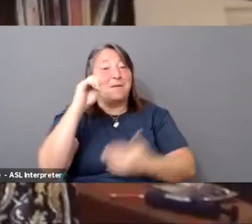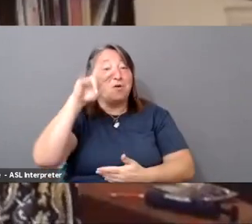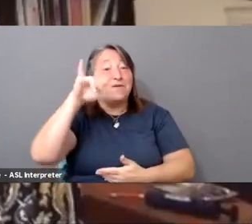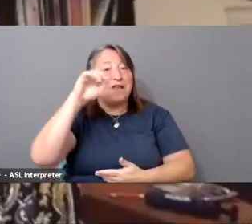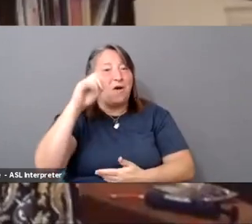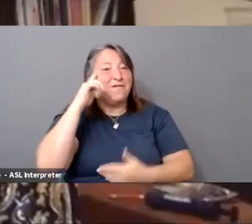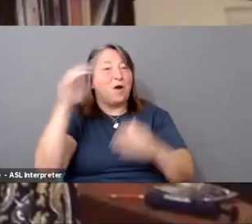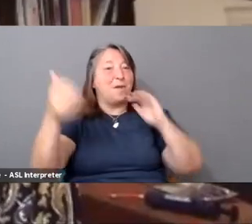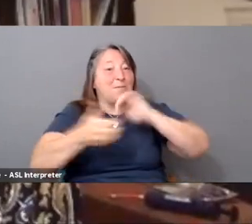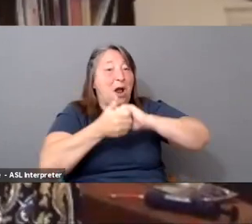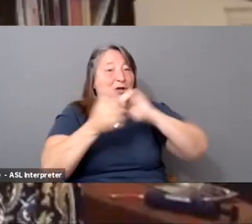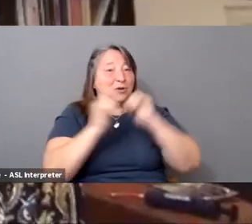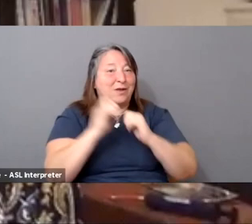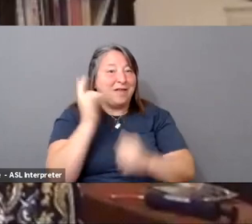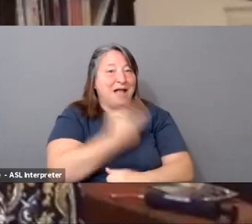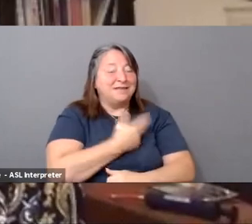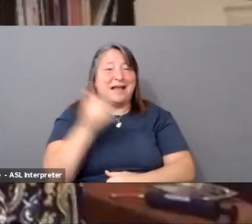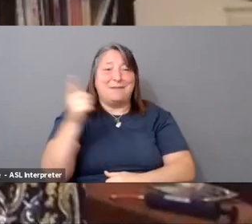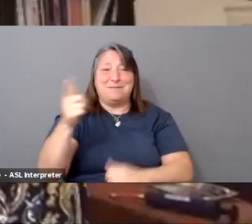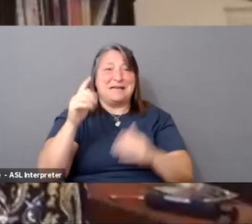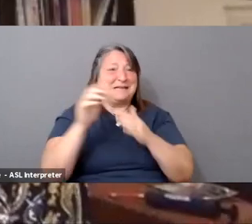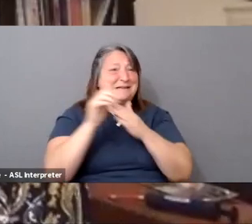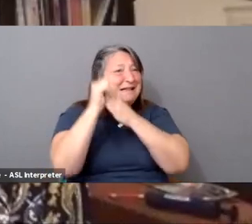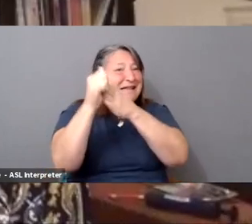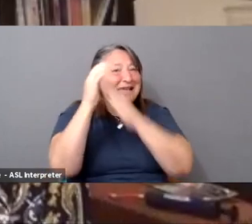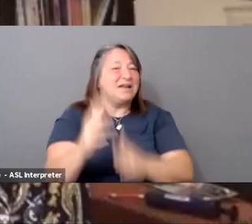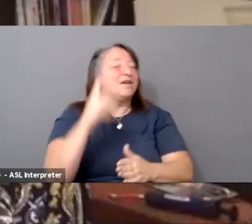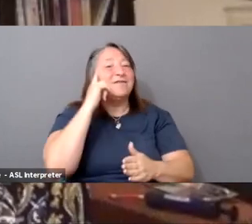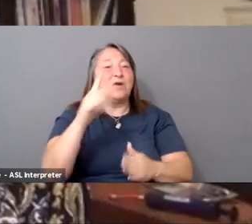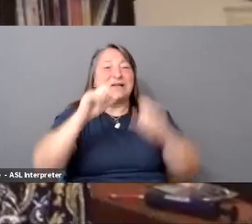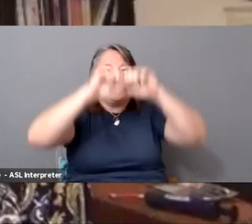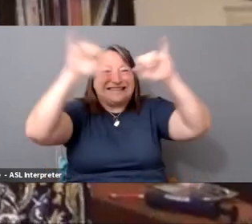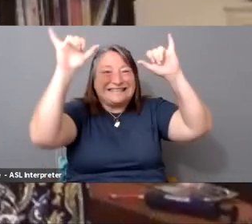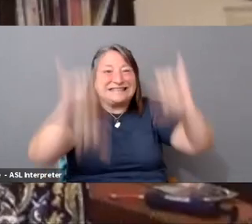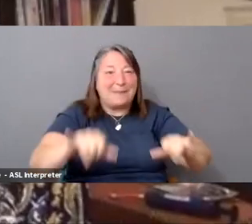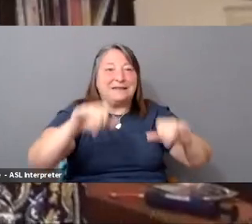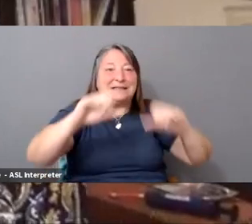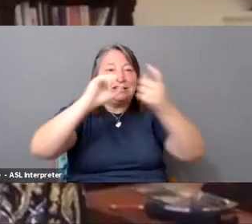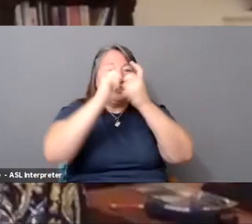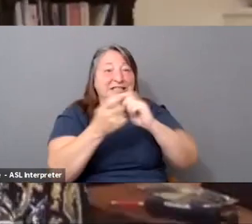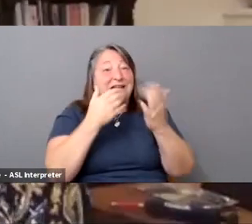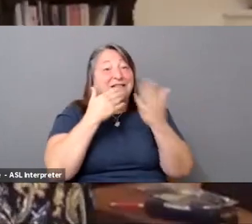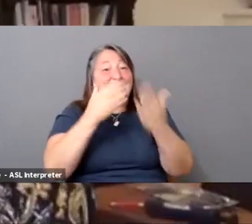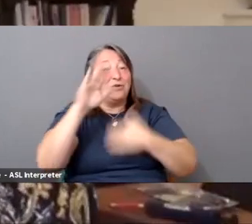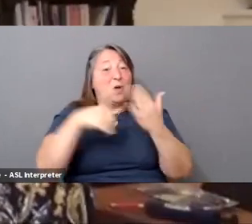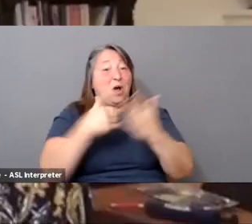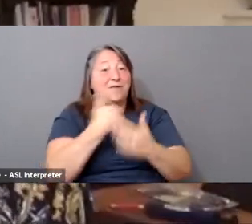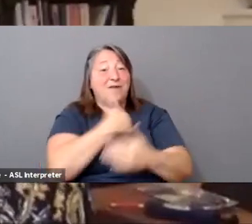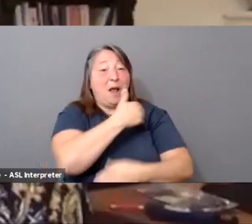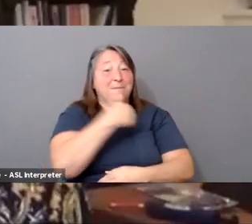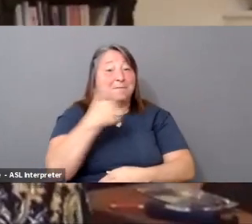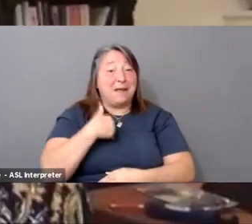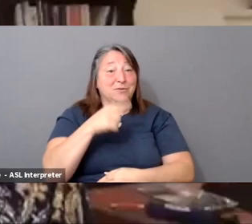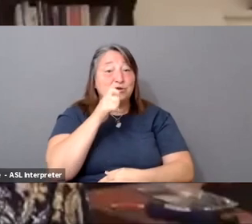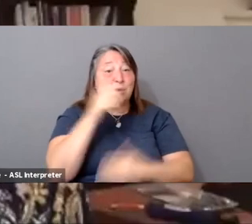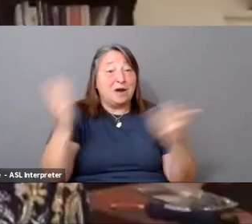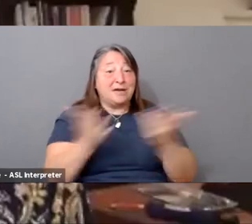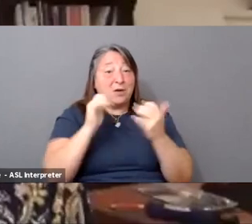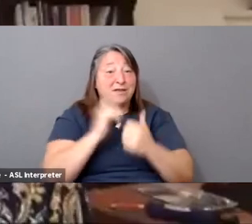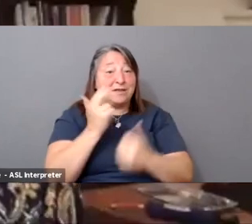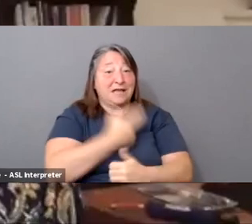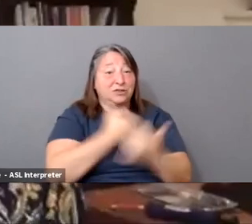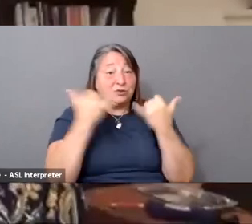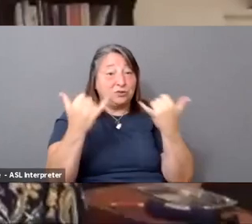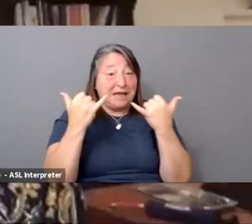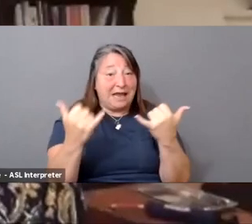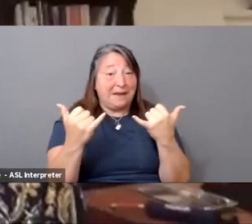with us and for being at the forefront of systemic change. And thank you to all of our members who are here with us today. Our work can